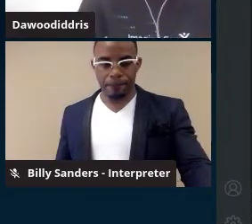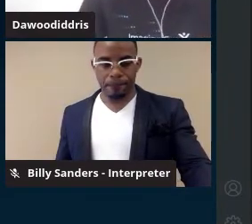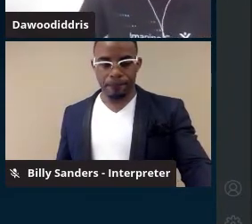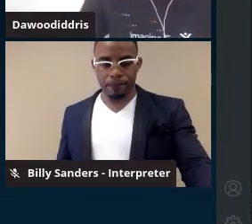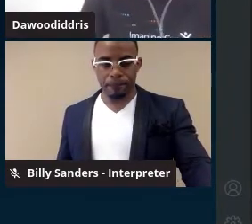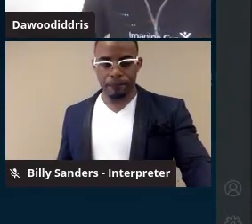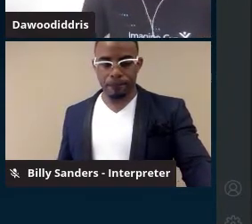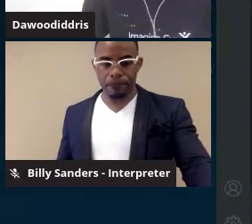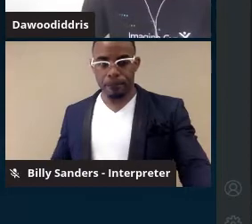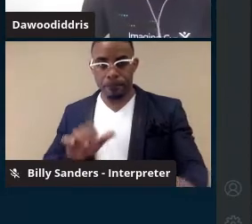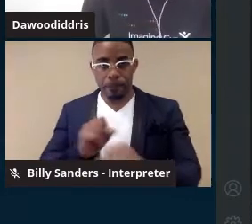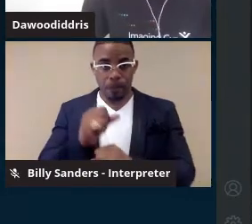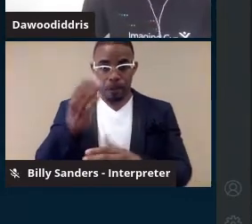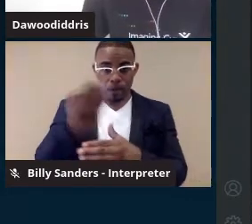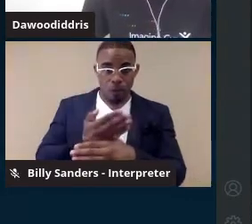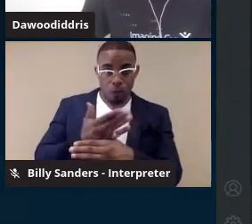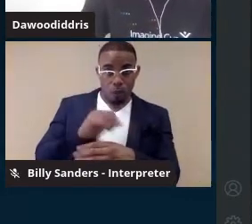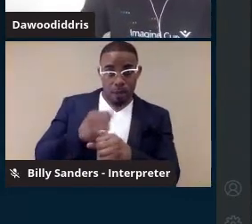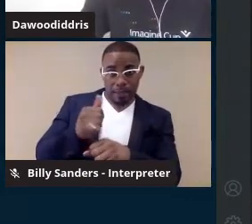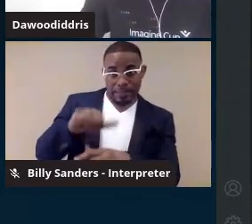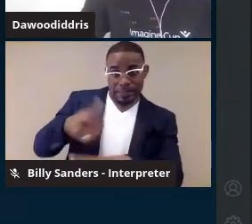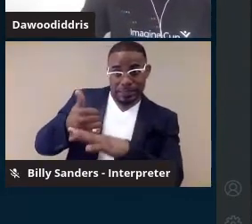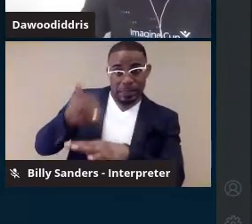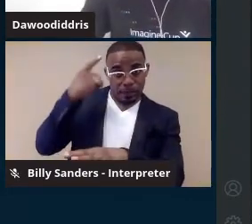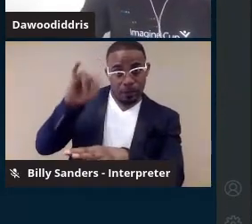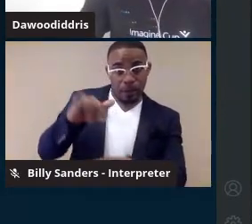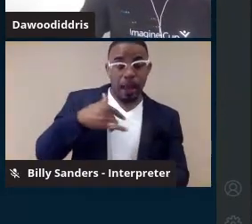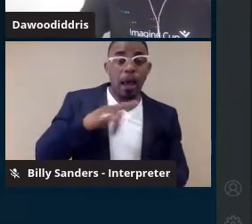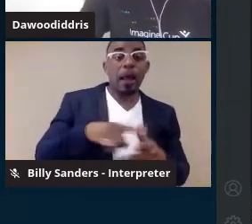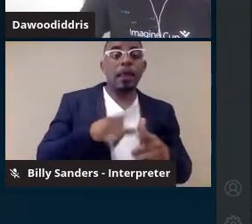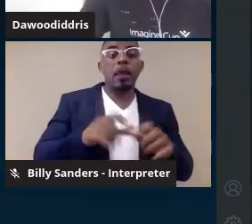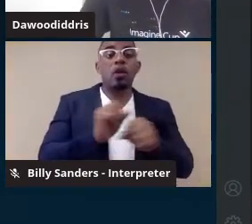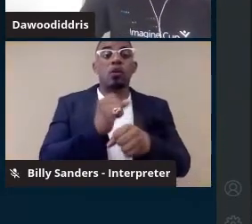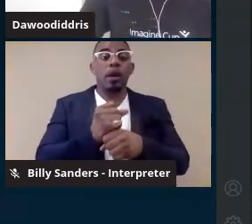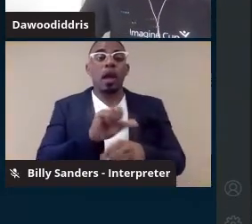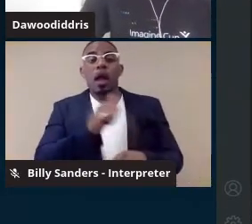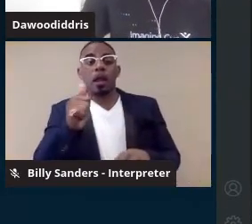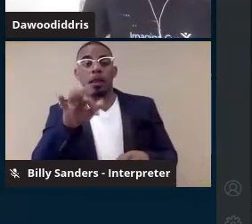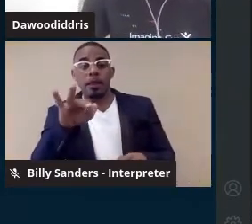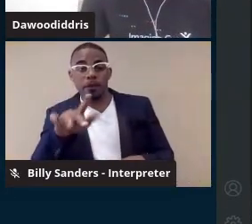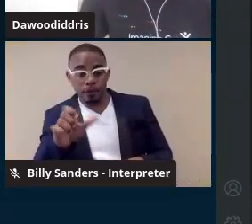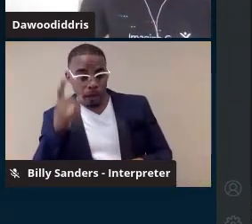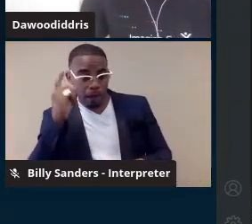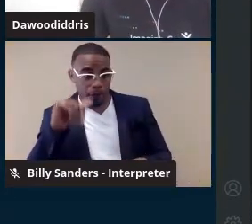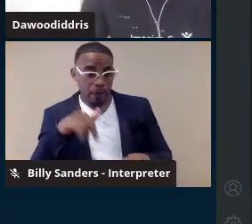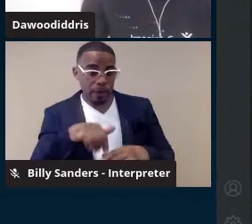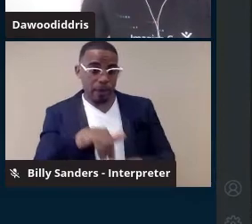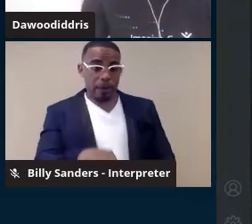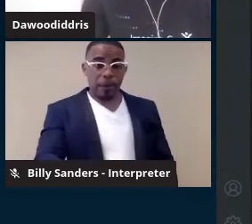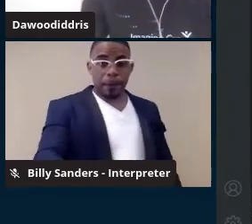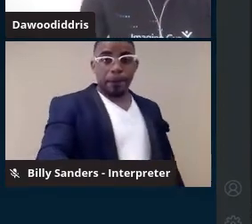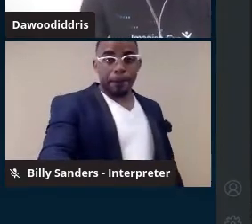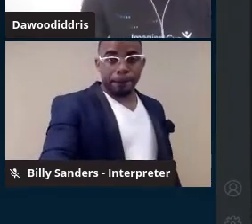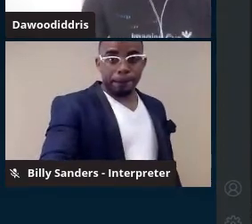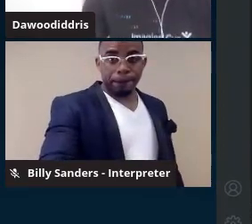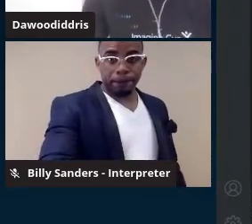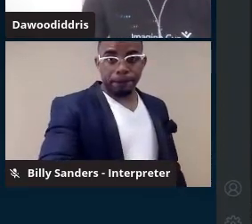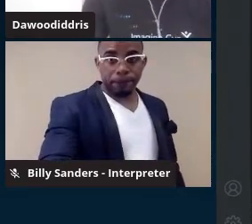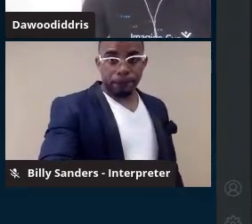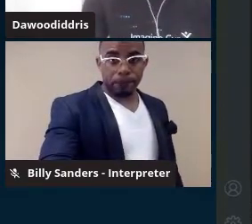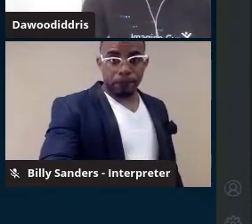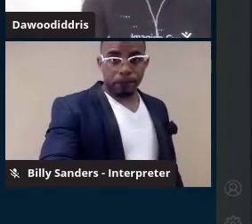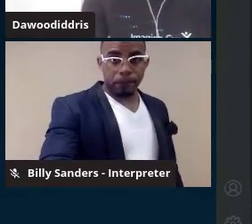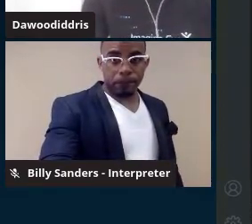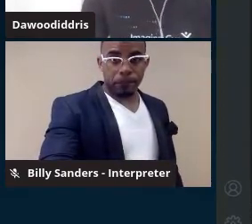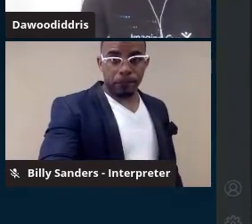setup. When I create my setup folder, I will then create another file, a file in there called database. And I actually